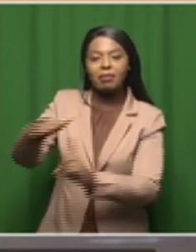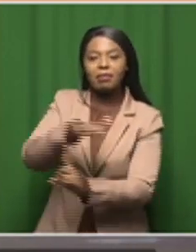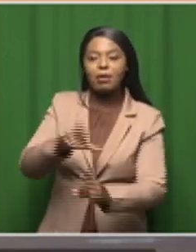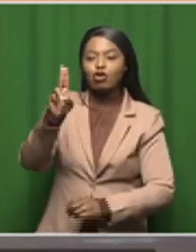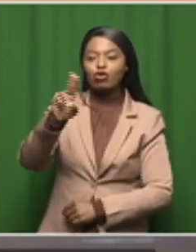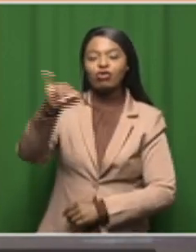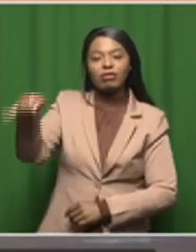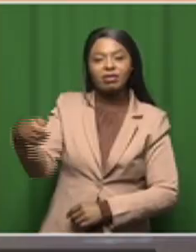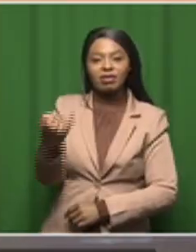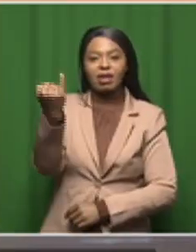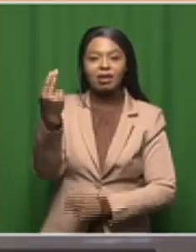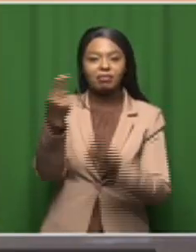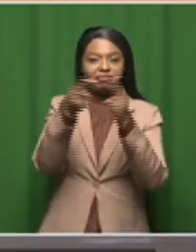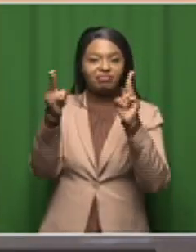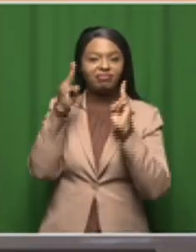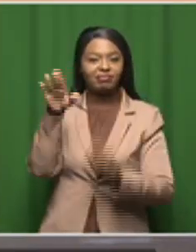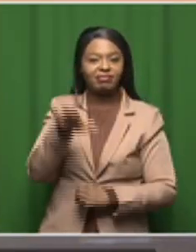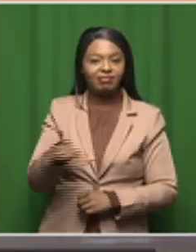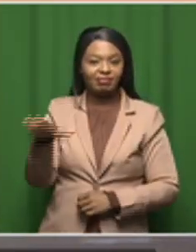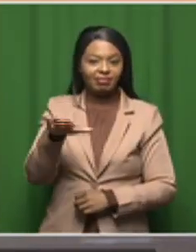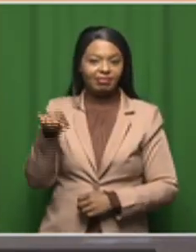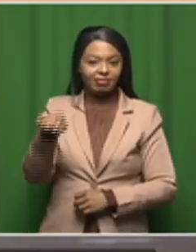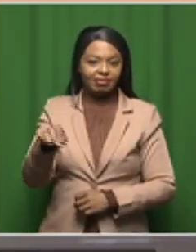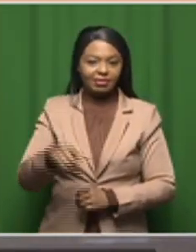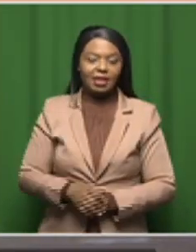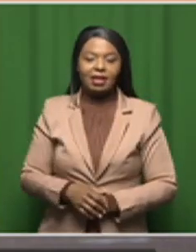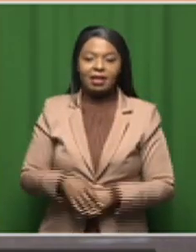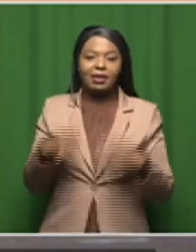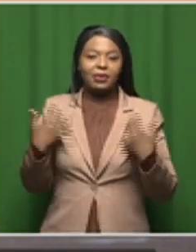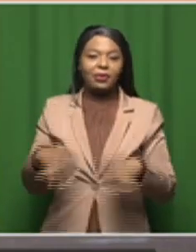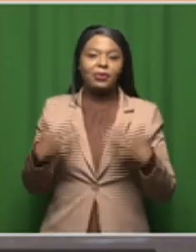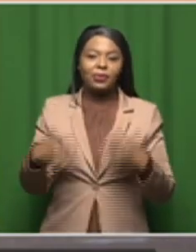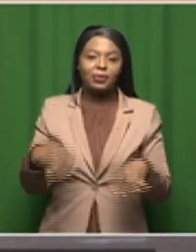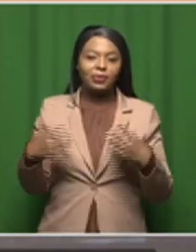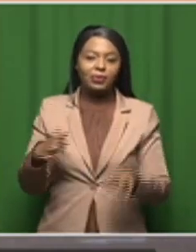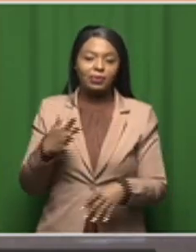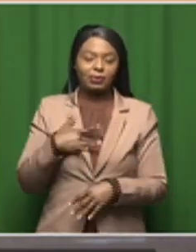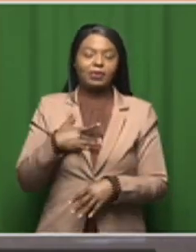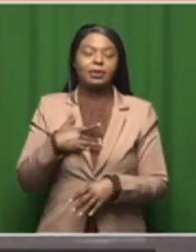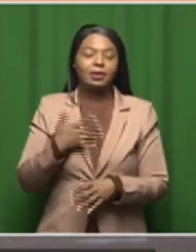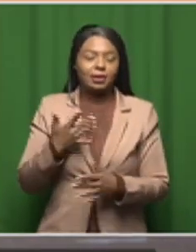my life as well. And I think